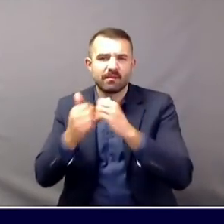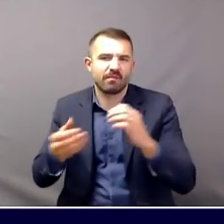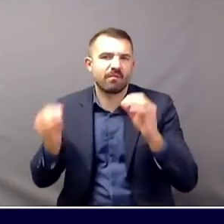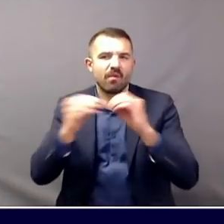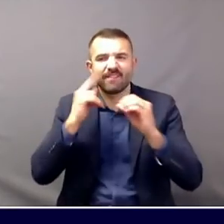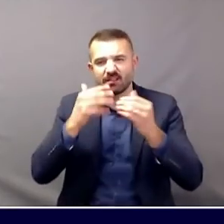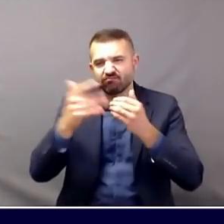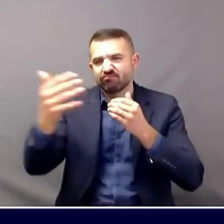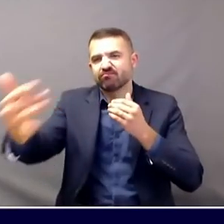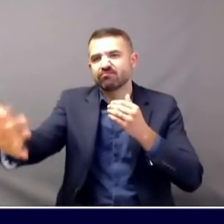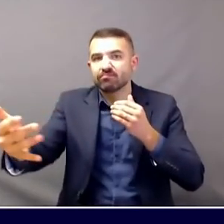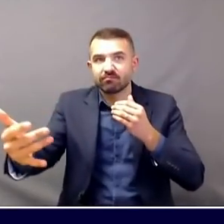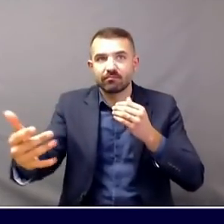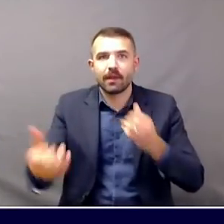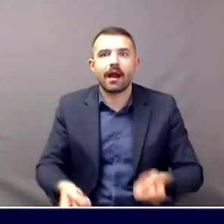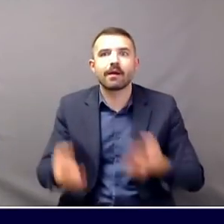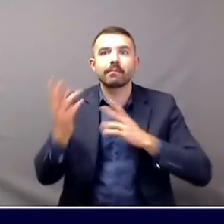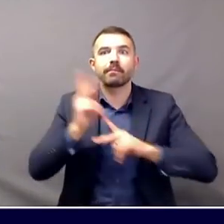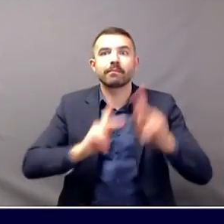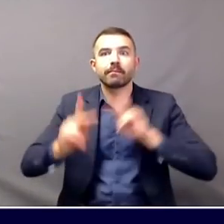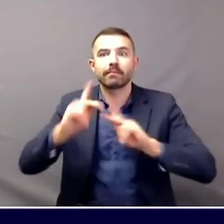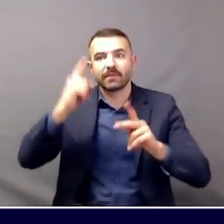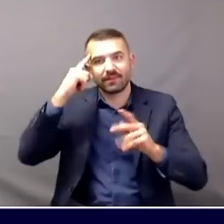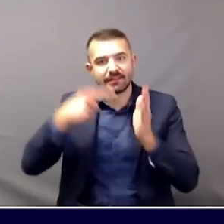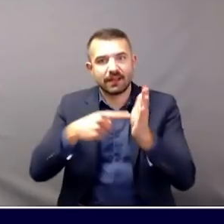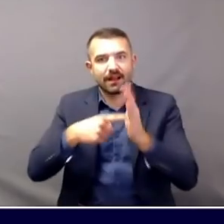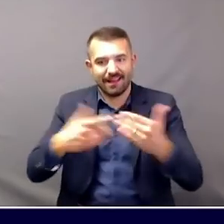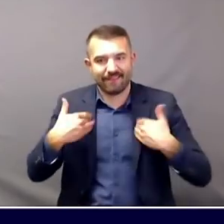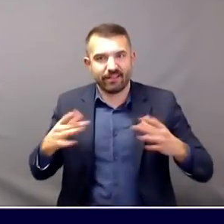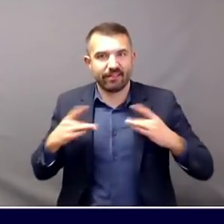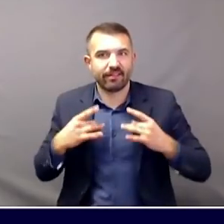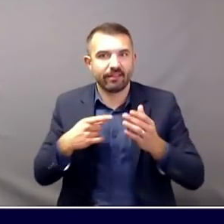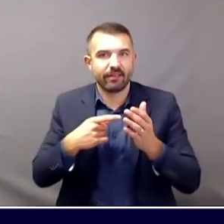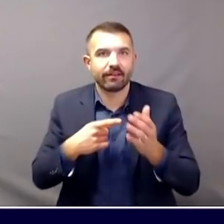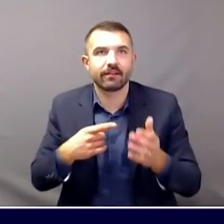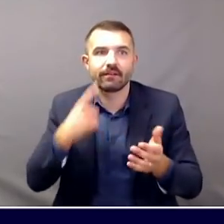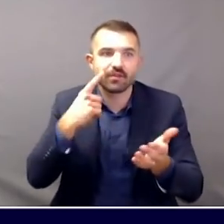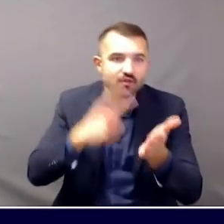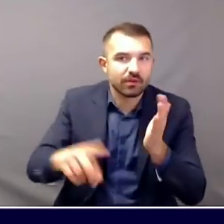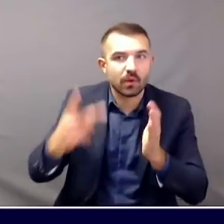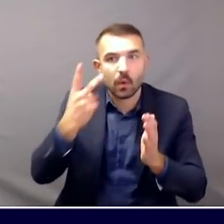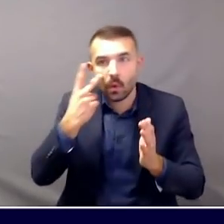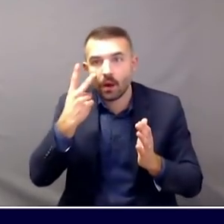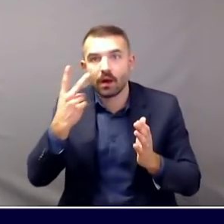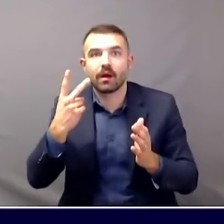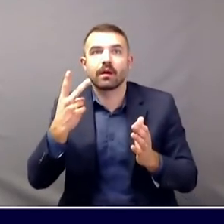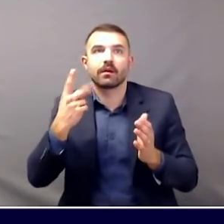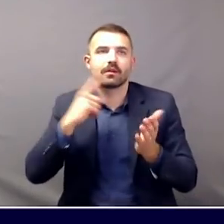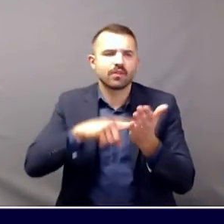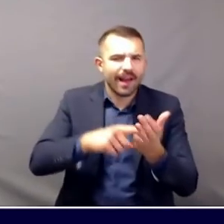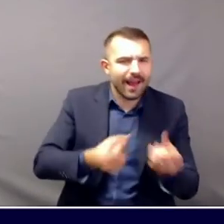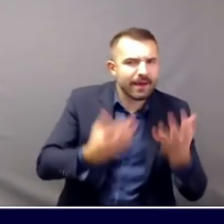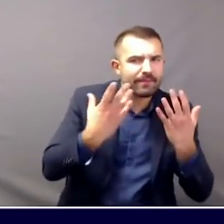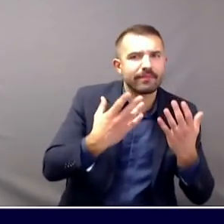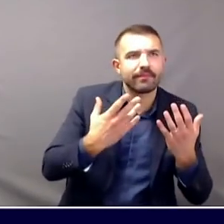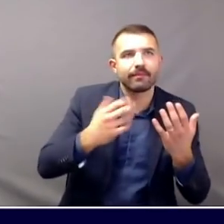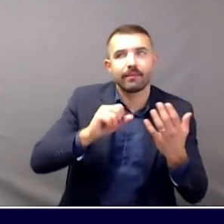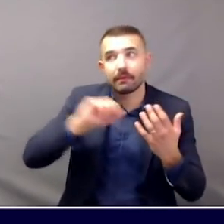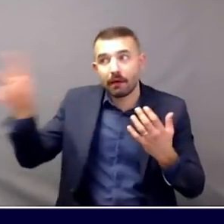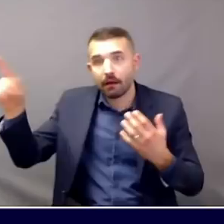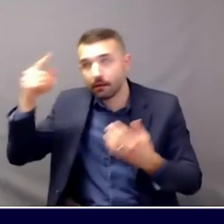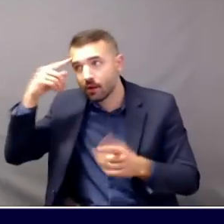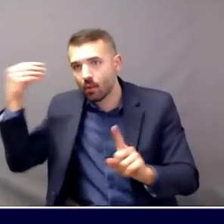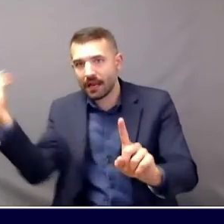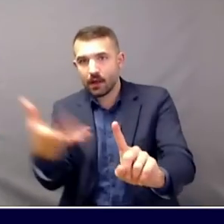there who are symptomatic, we can check and see with the outbreak investigator what that number is and see if we can get that to you. Thank